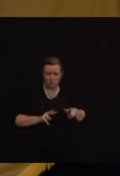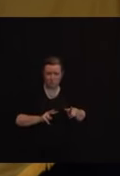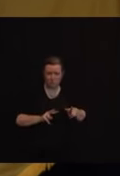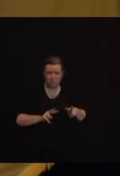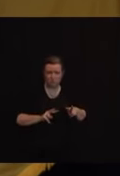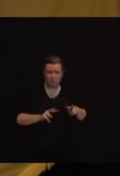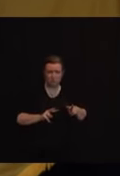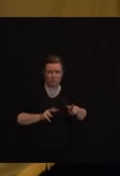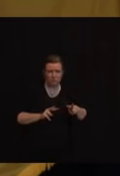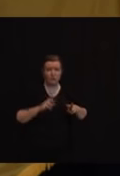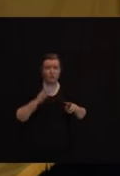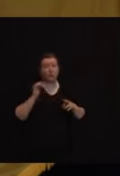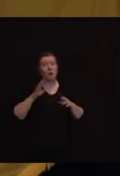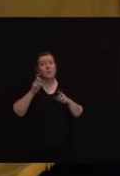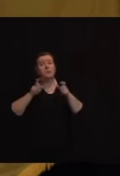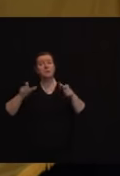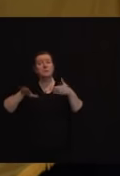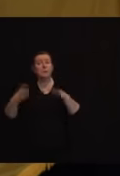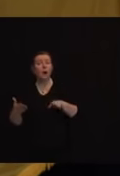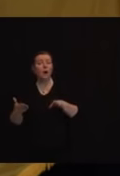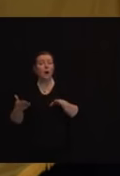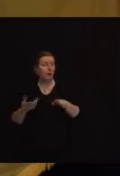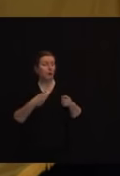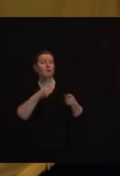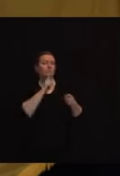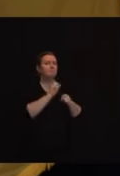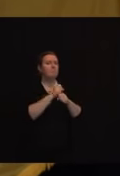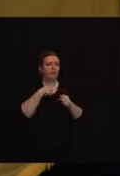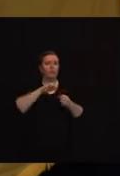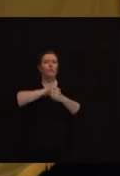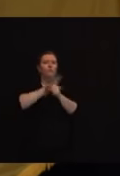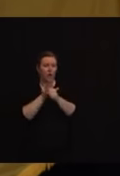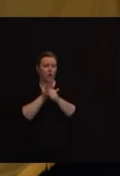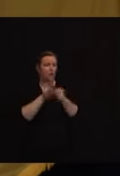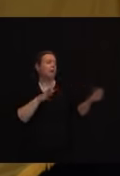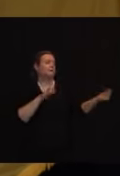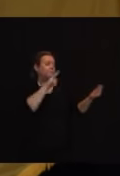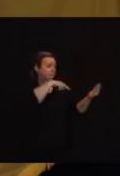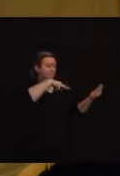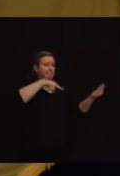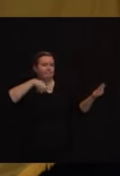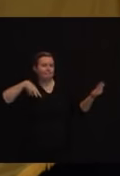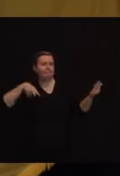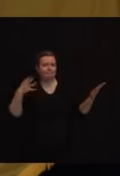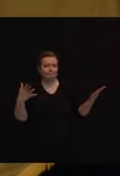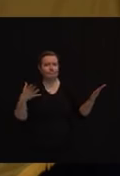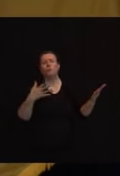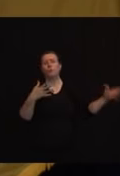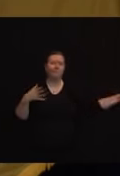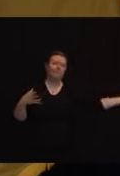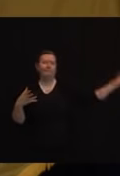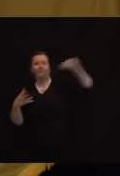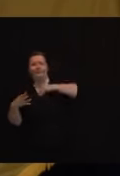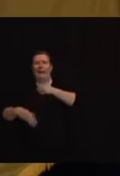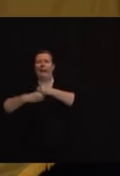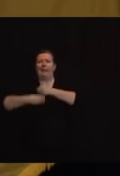and we are adding them to the total death count. So as of today, there's a total of